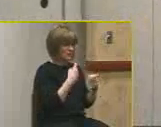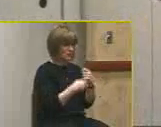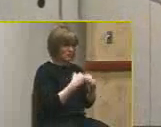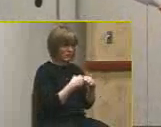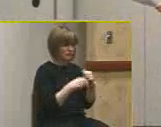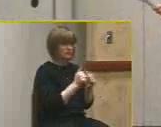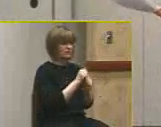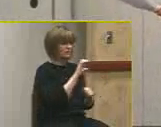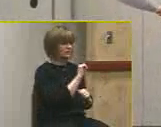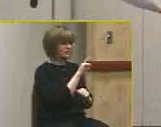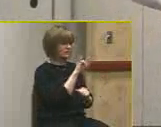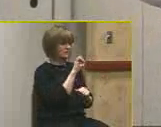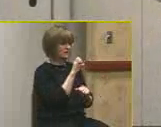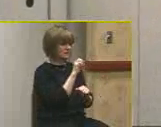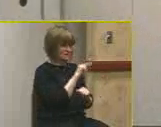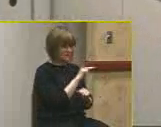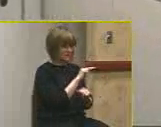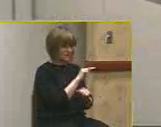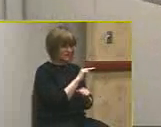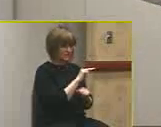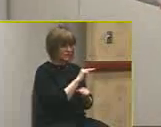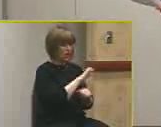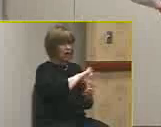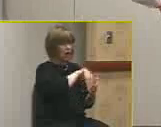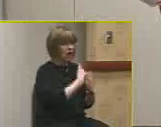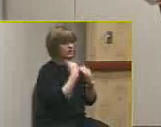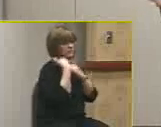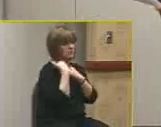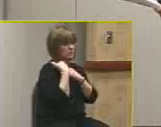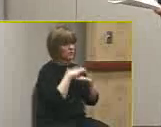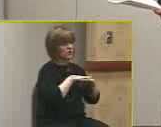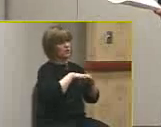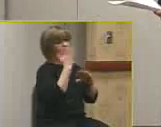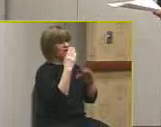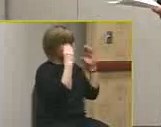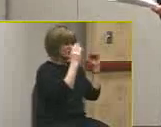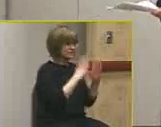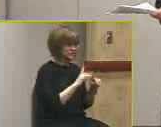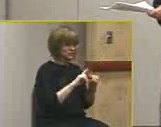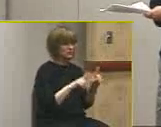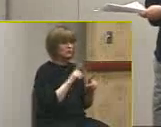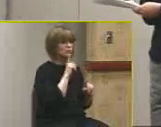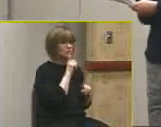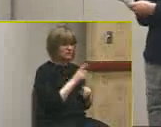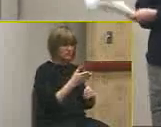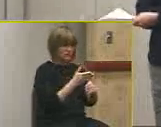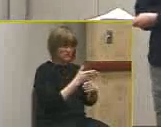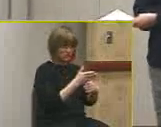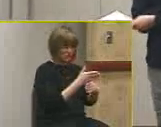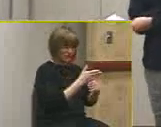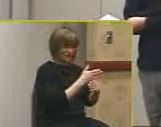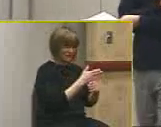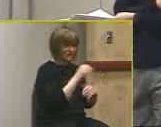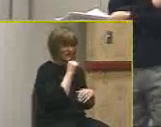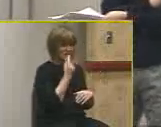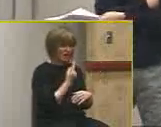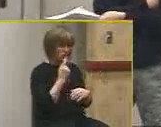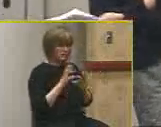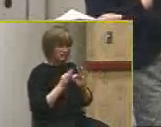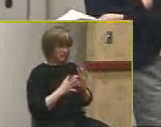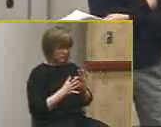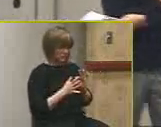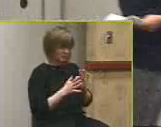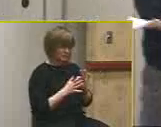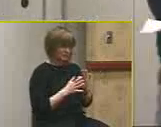trying to take all the burden off the teacher. It really should be a shared thing. I think, and not just the interpreter.